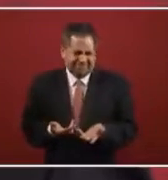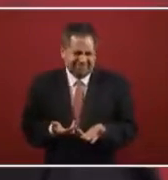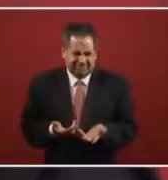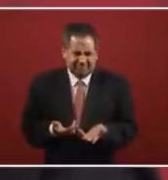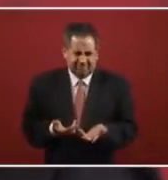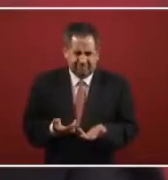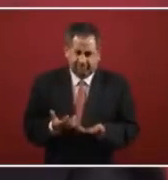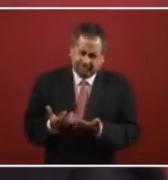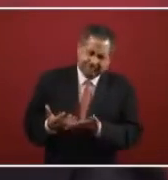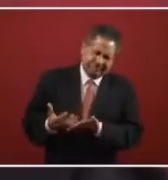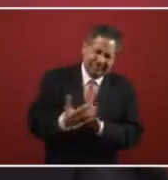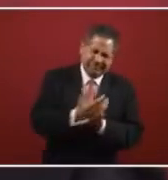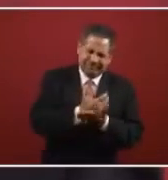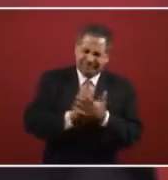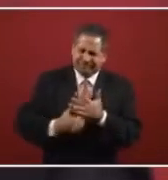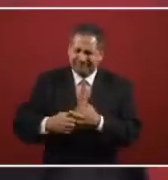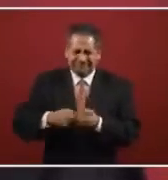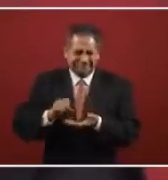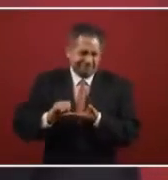ganaba